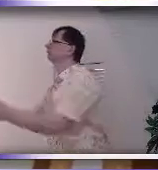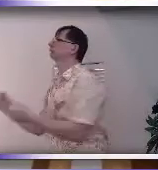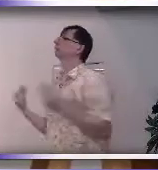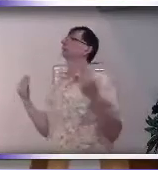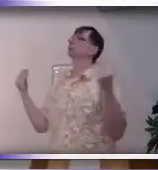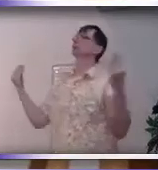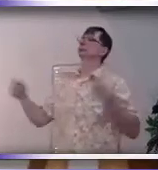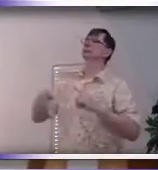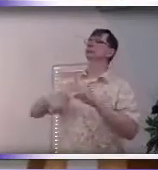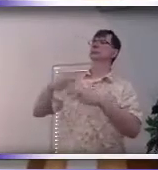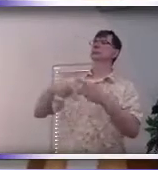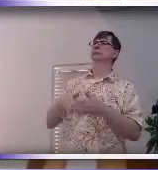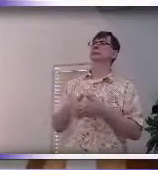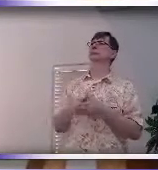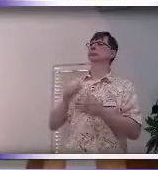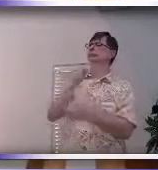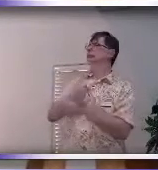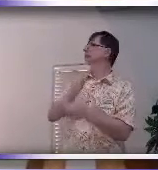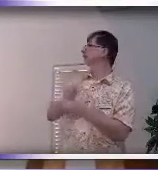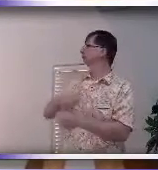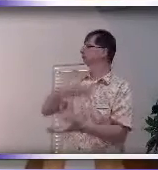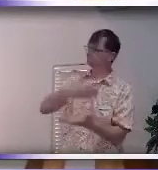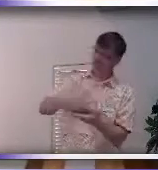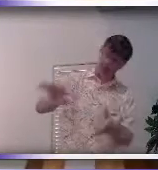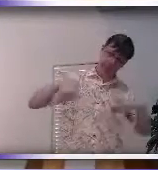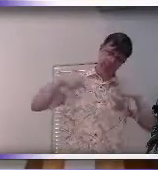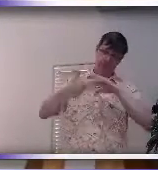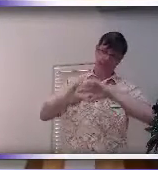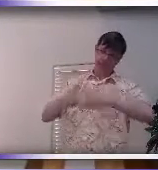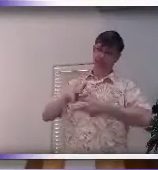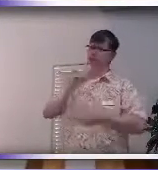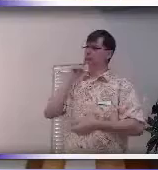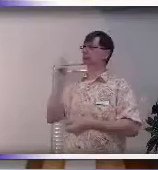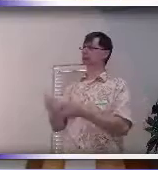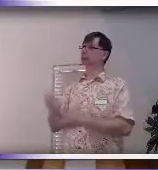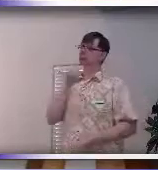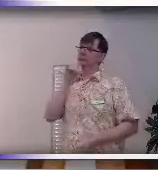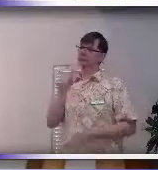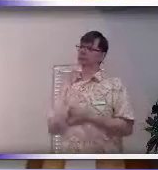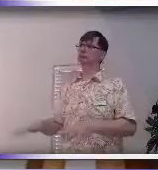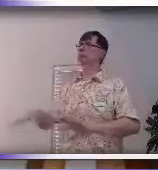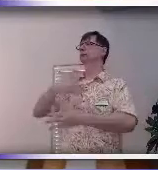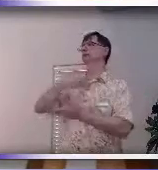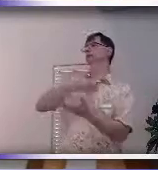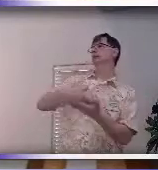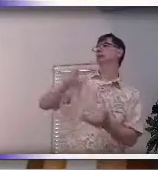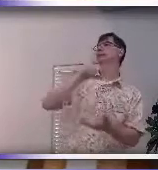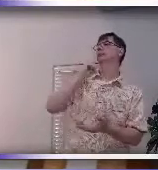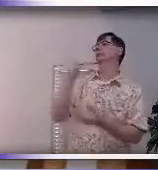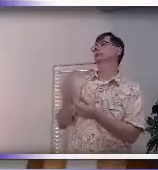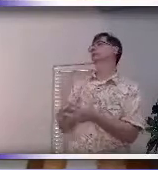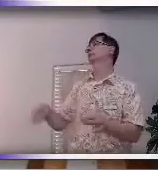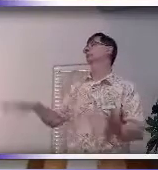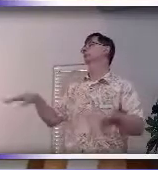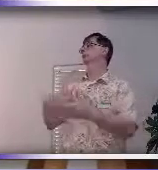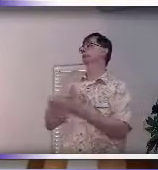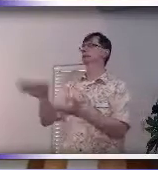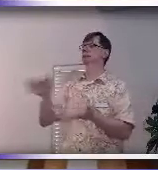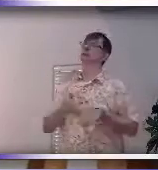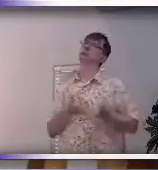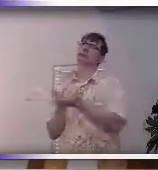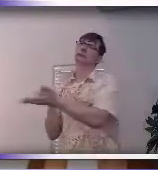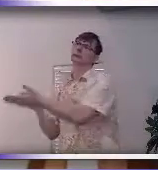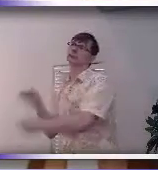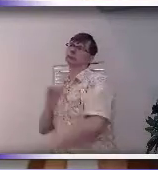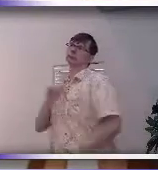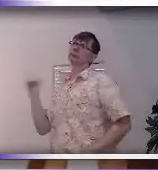made. Now, some people do it without a license. Some people do it with a prac license, and some people do it with a ministerial